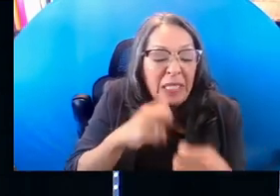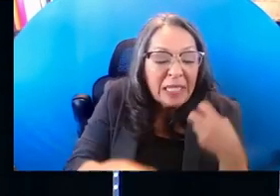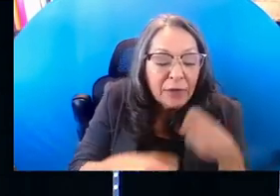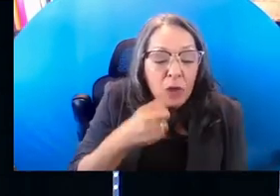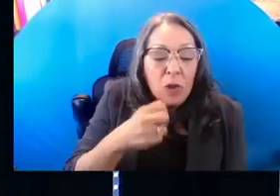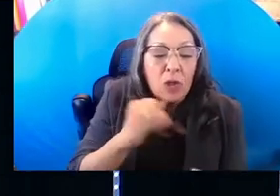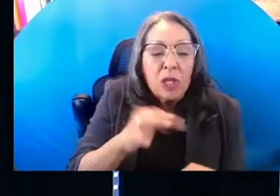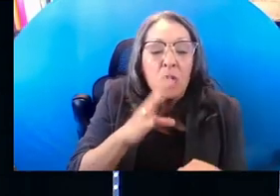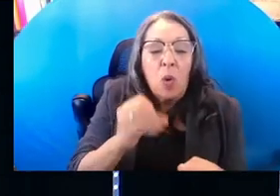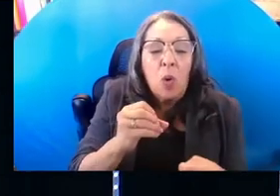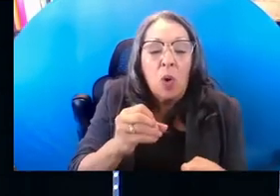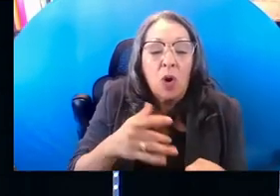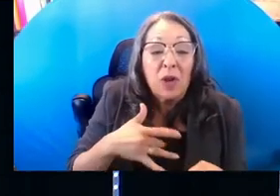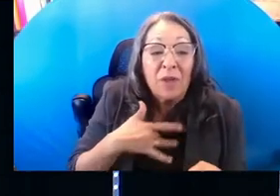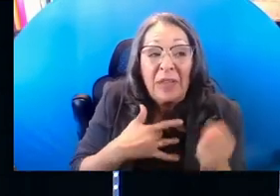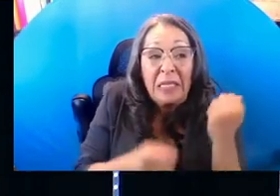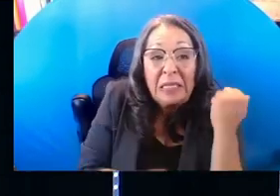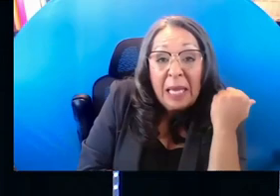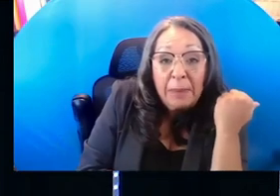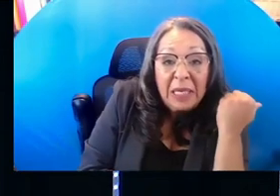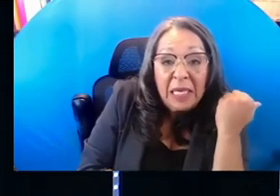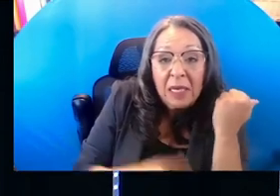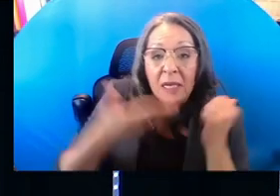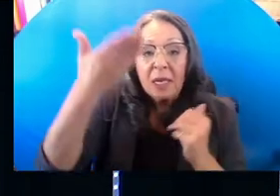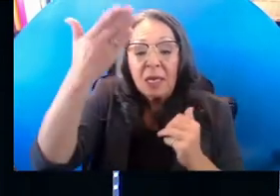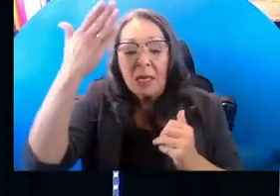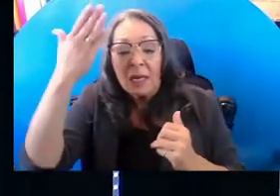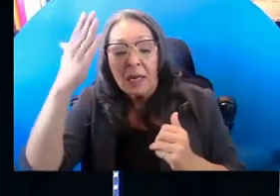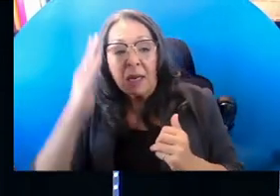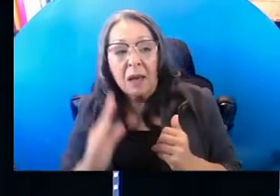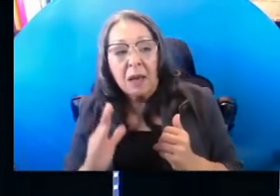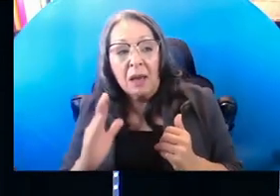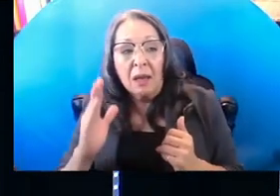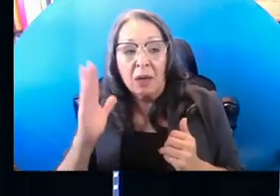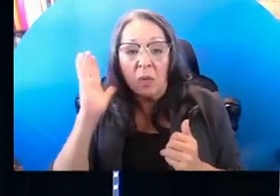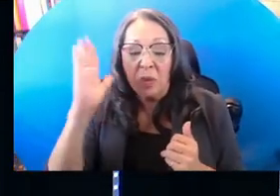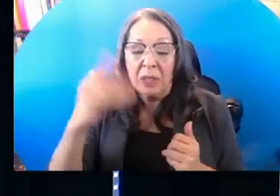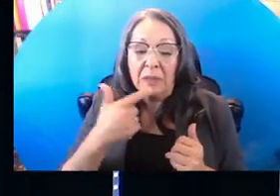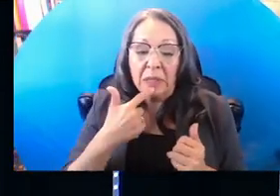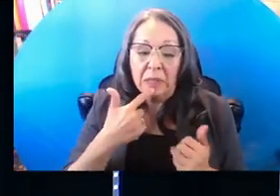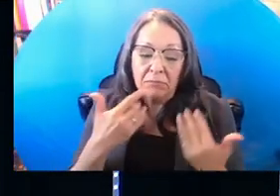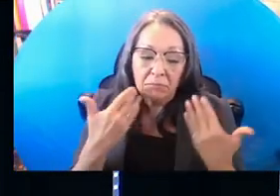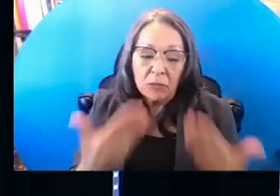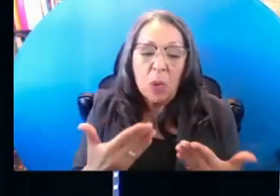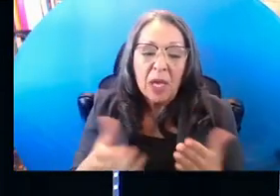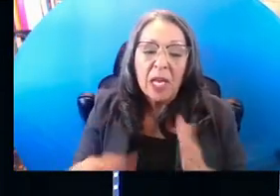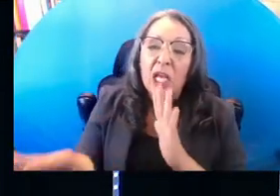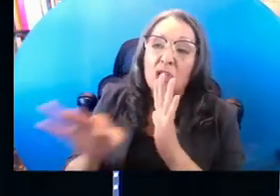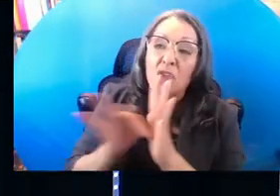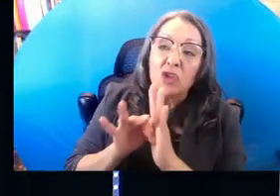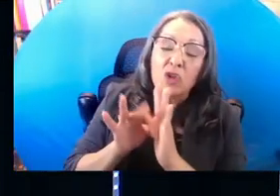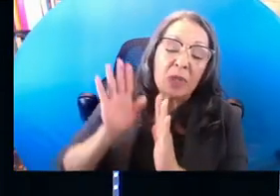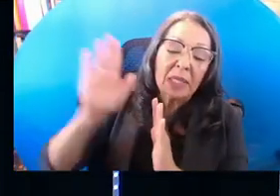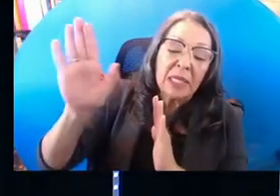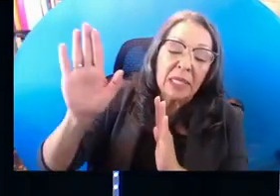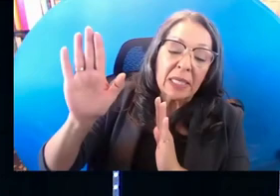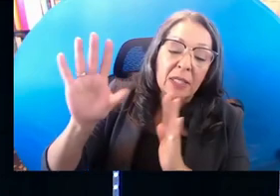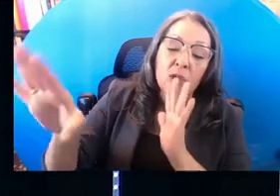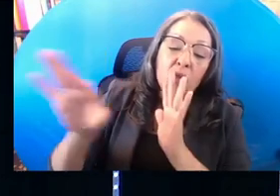things get crazy and you're being tempted, I'm here. Here's a way out. Choose me. Choose my way. Choose